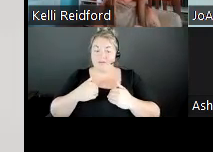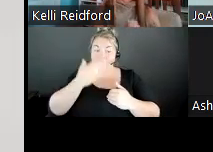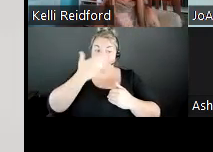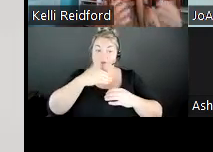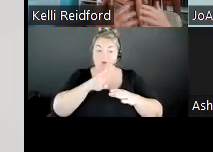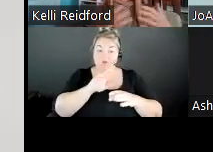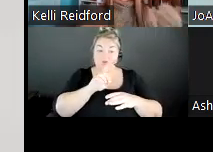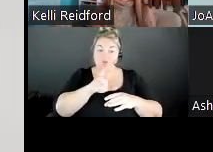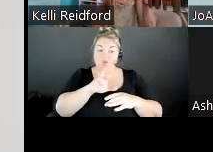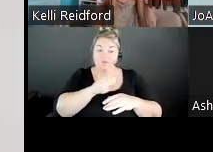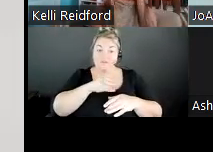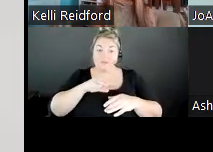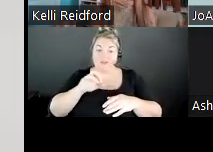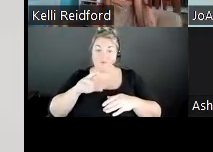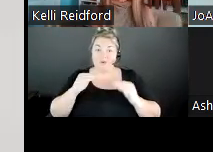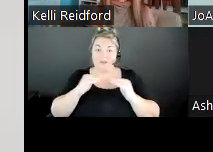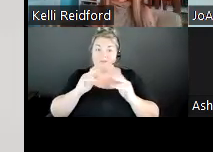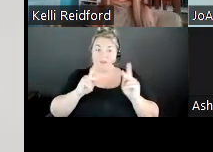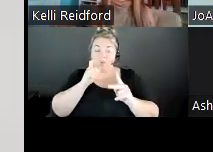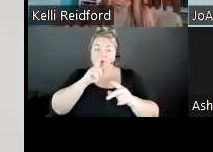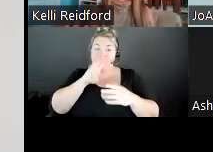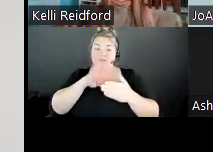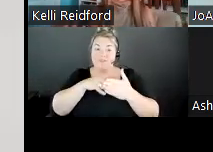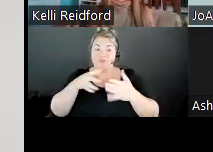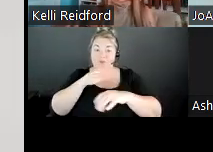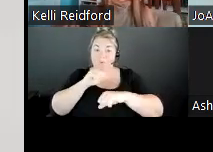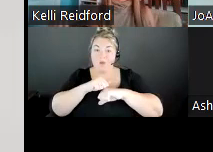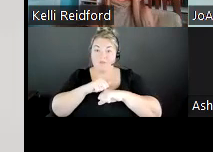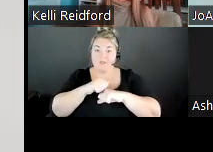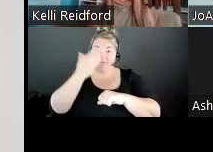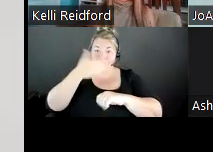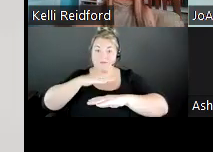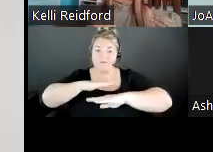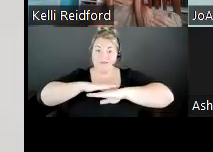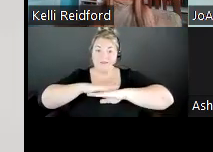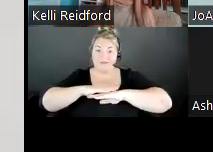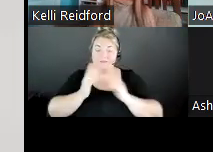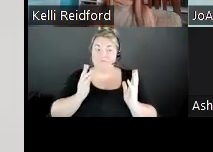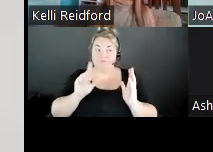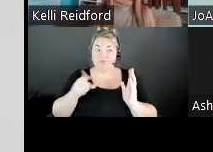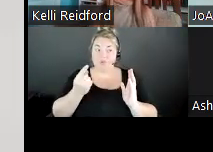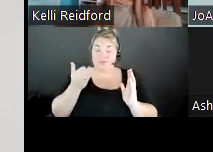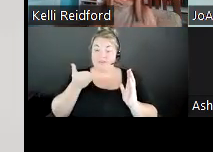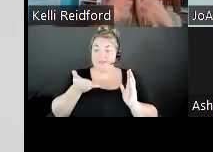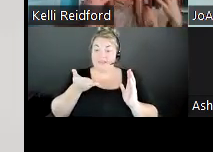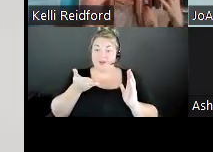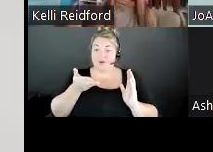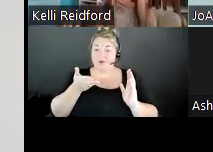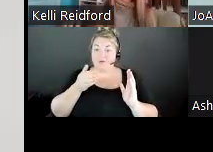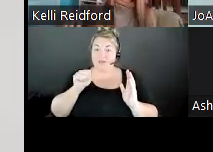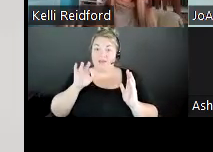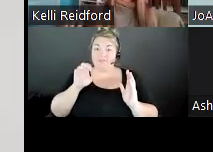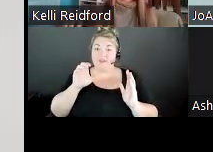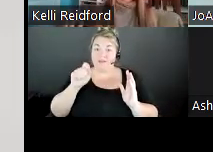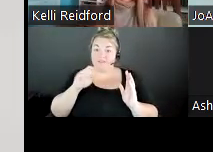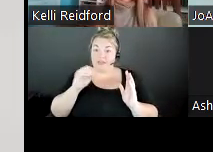staff or even people that are scheduling appointments at the front desk, just their affect and attitude